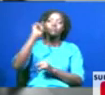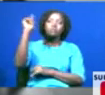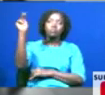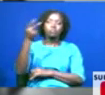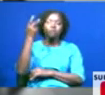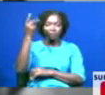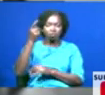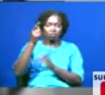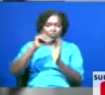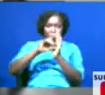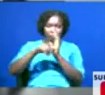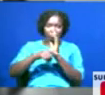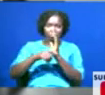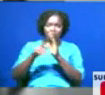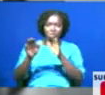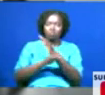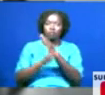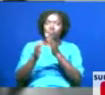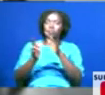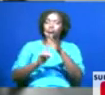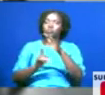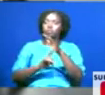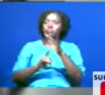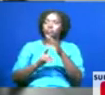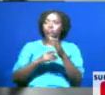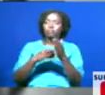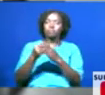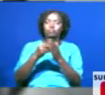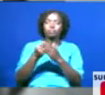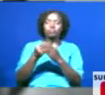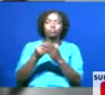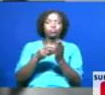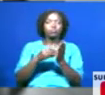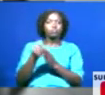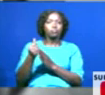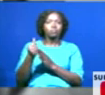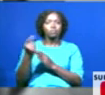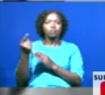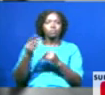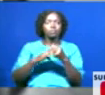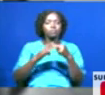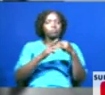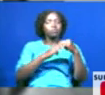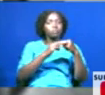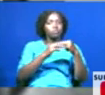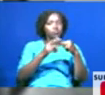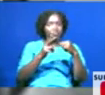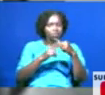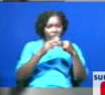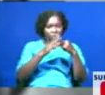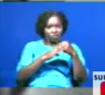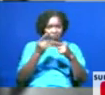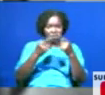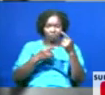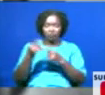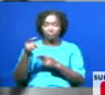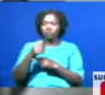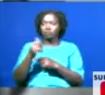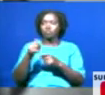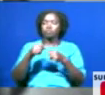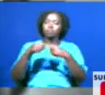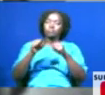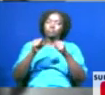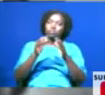as an Assistant Minister in the Ministry of Finance. In 1979, Magugu beat former diplomat